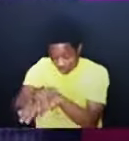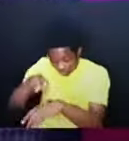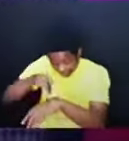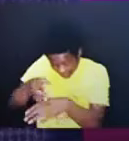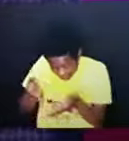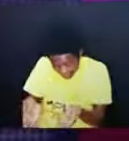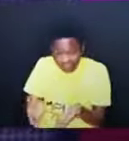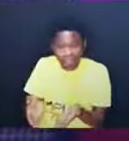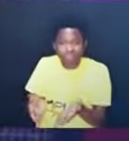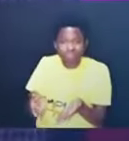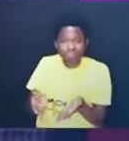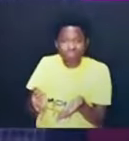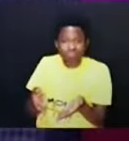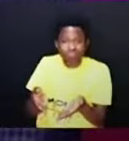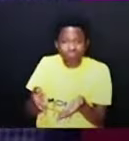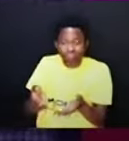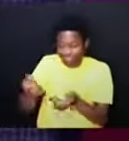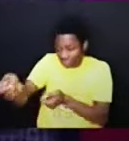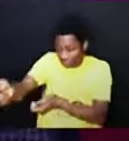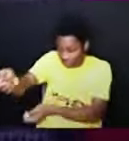It